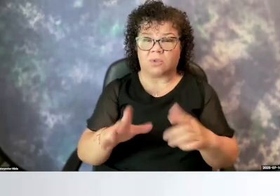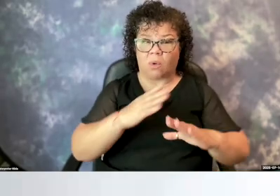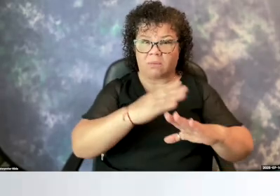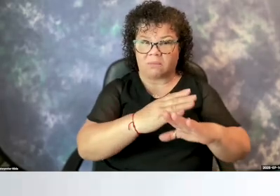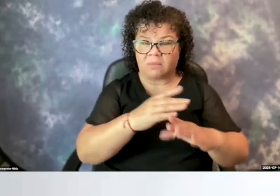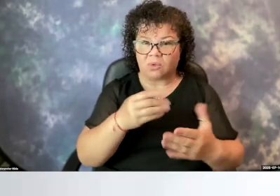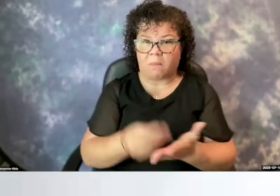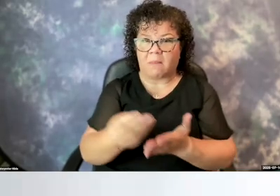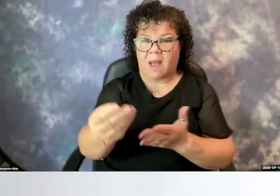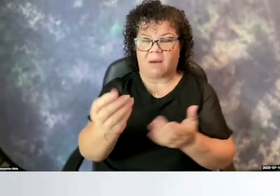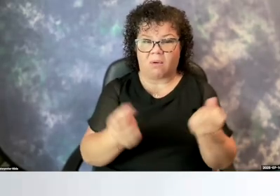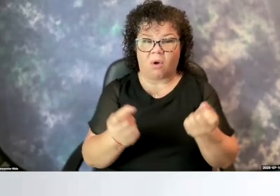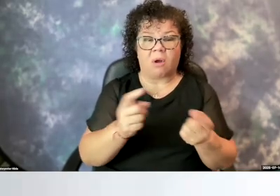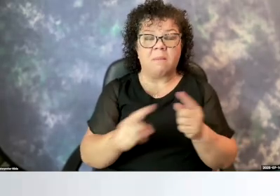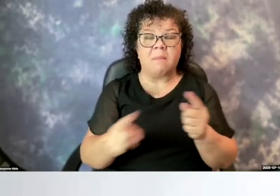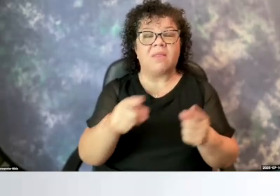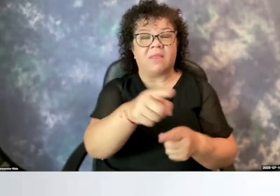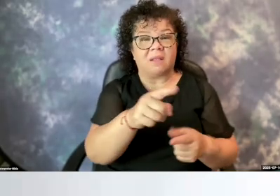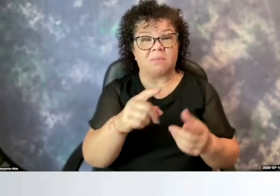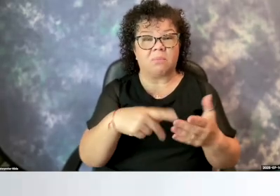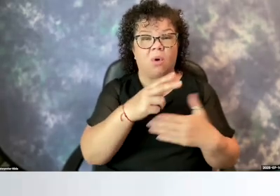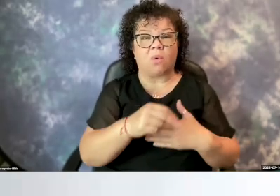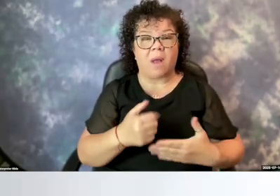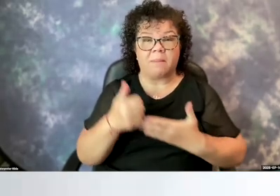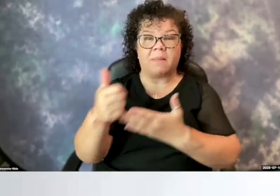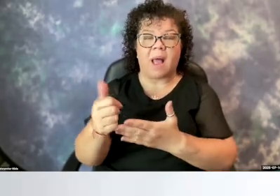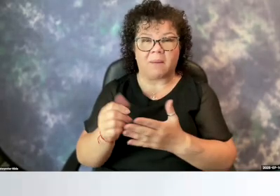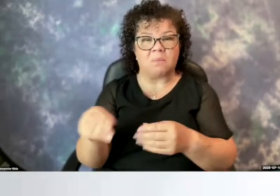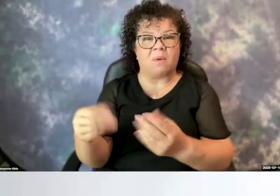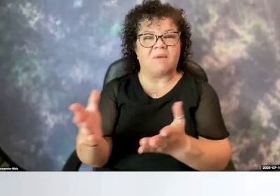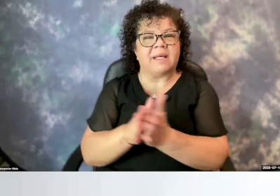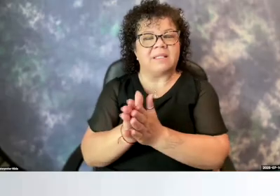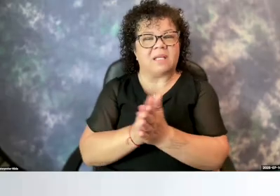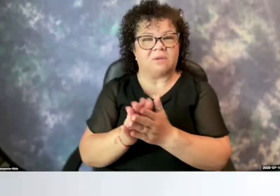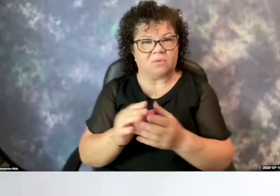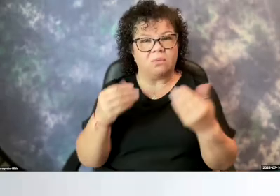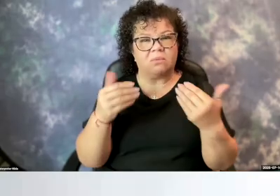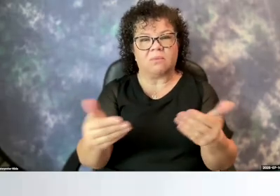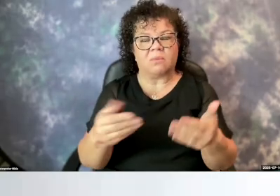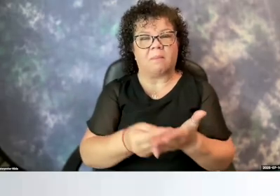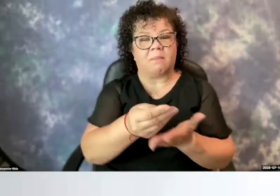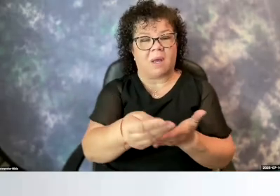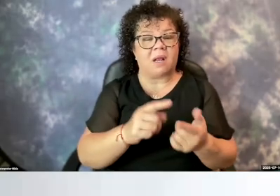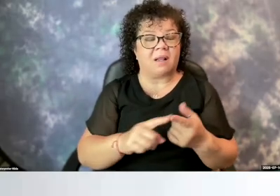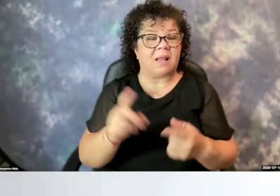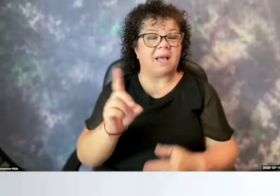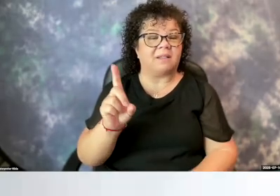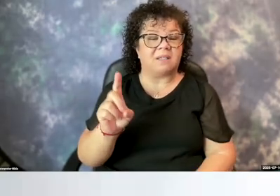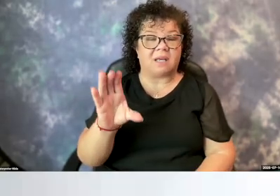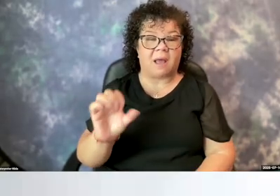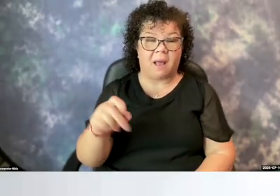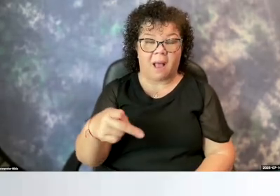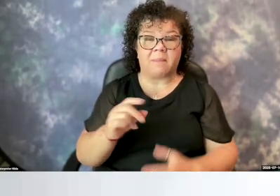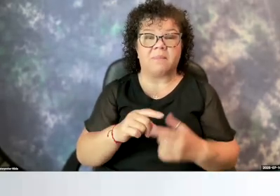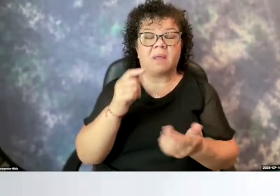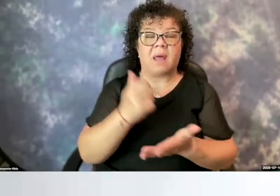to entry for lower-income Californians. ZAP complements CARB's light-duty vehicle purchase incentive programs, such as Clean